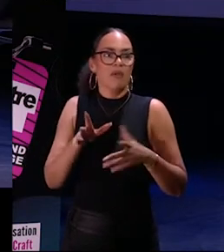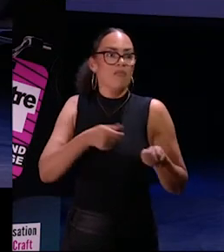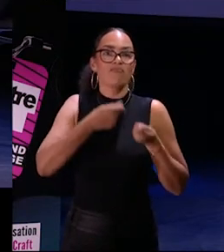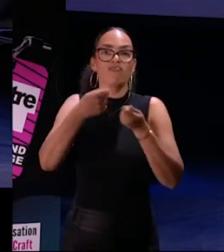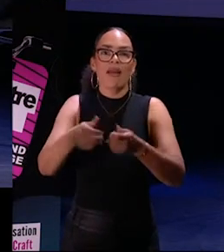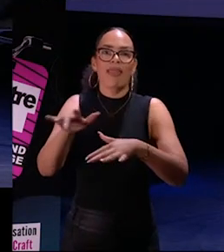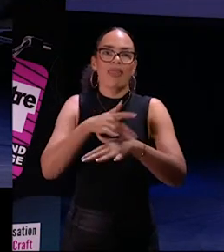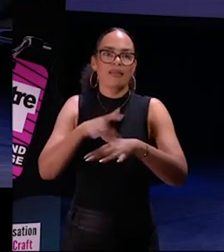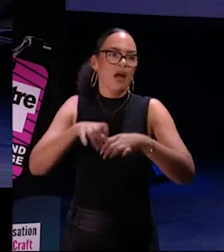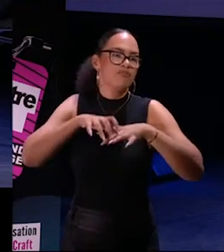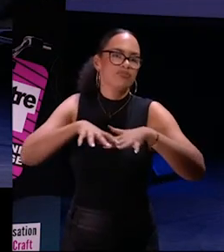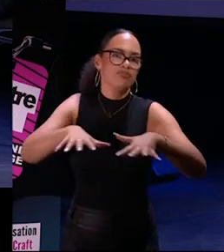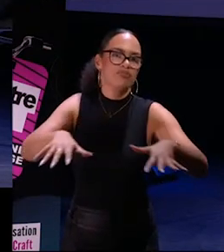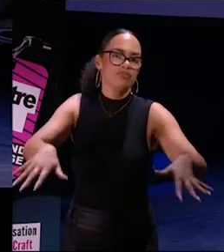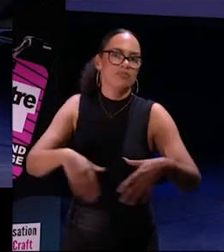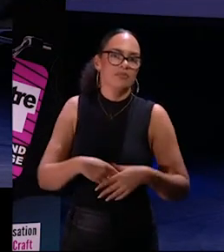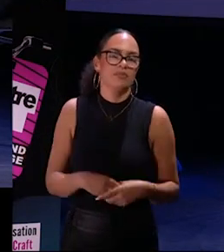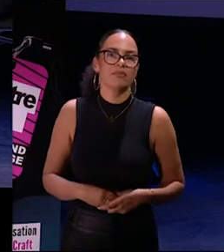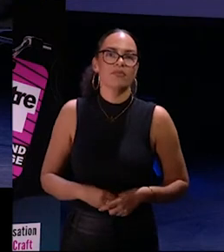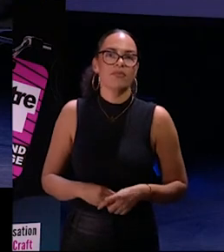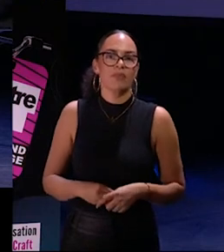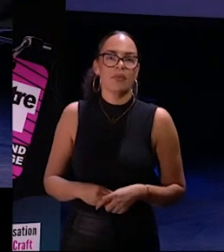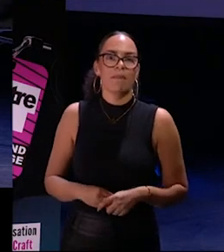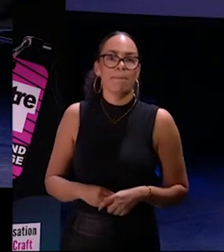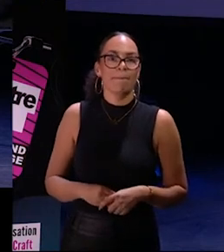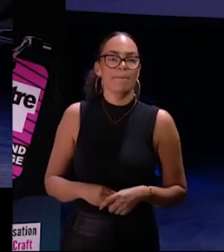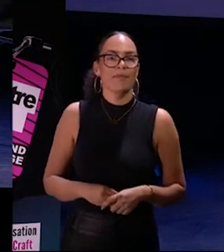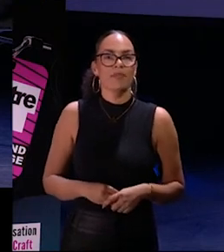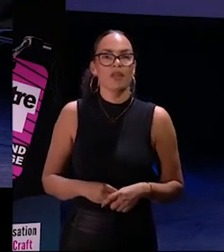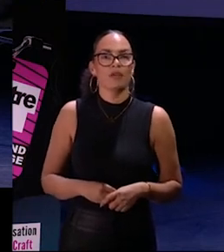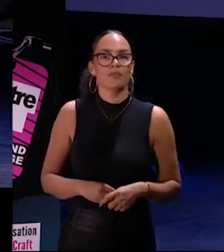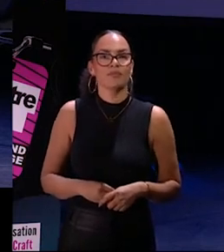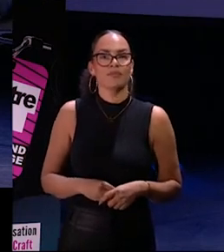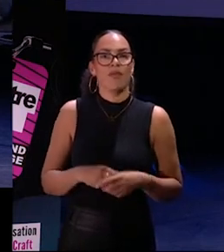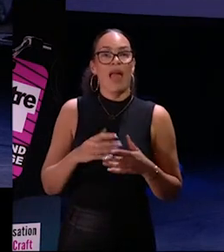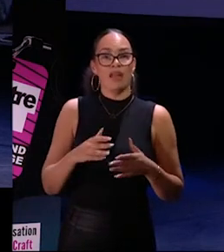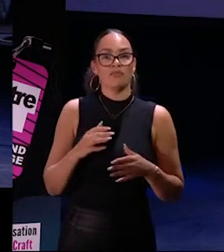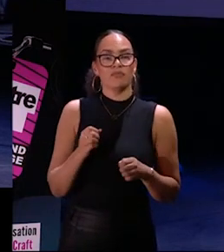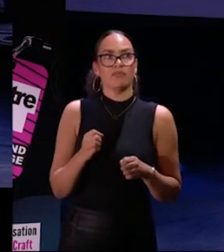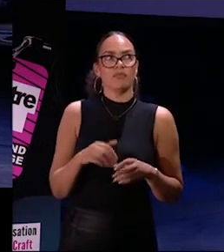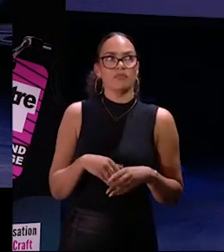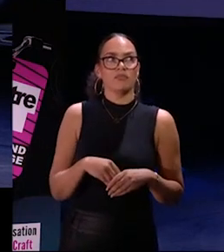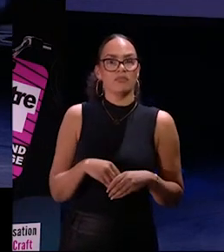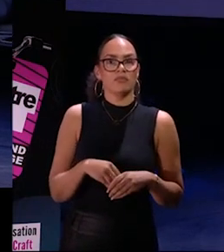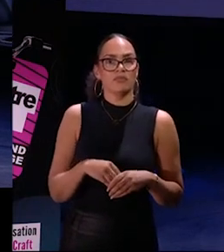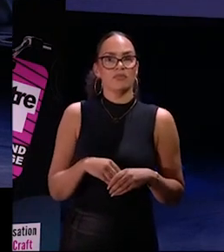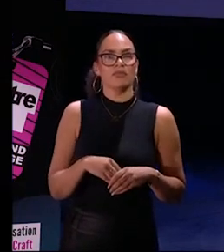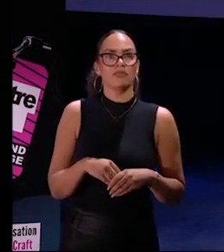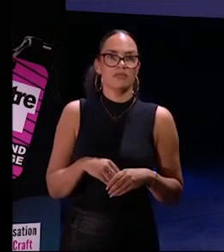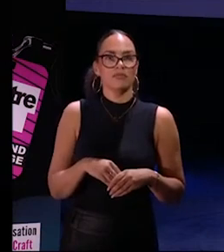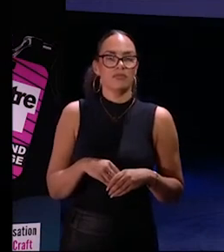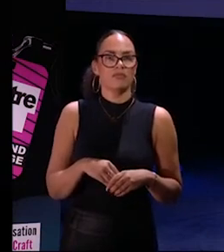masses. And just keeping that awareness of, there are creative people out there making theatre,